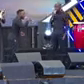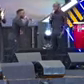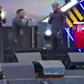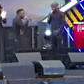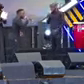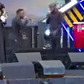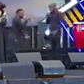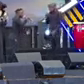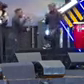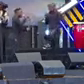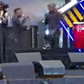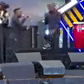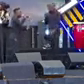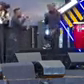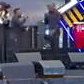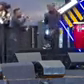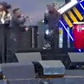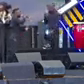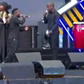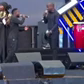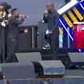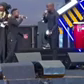we we